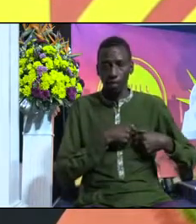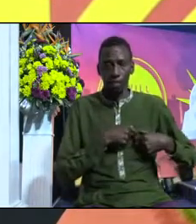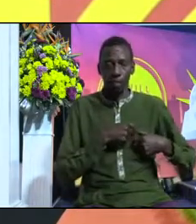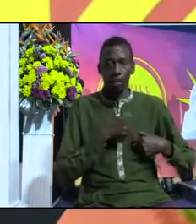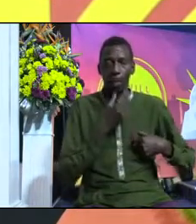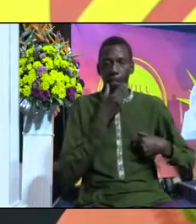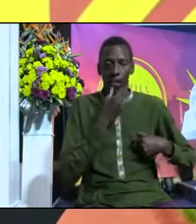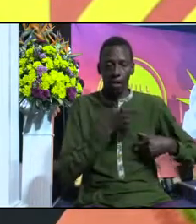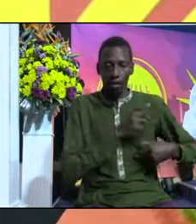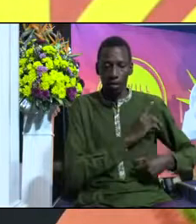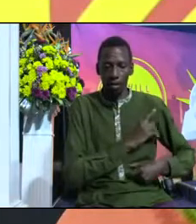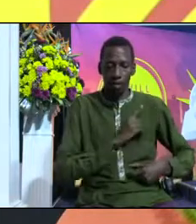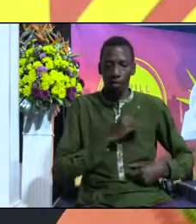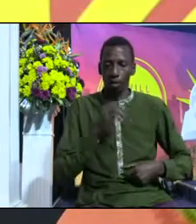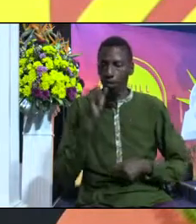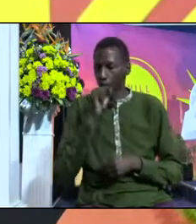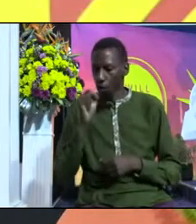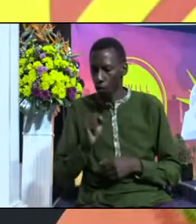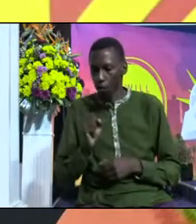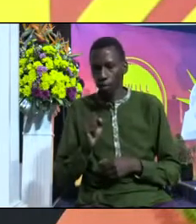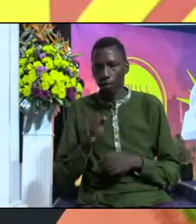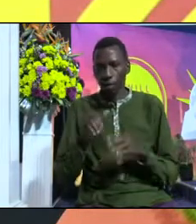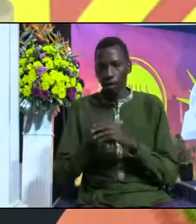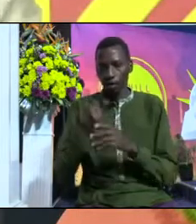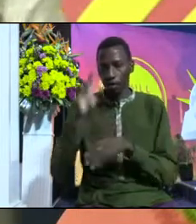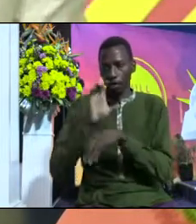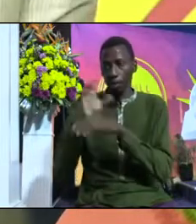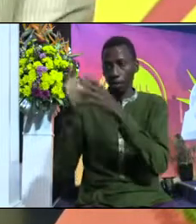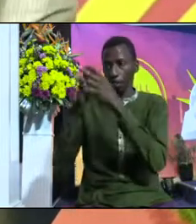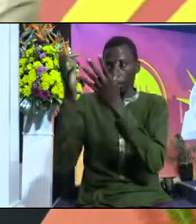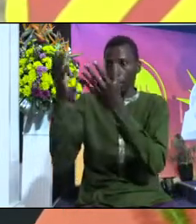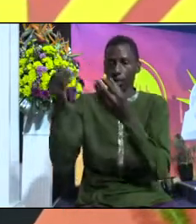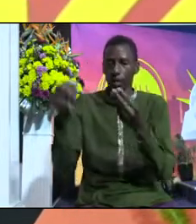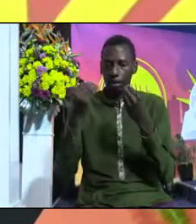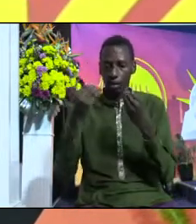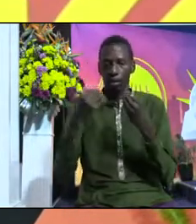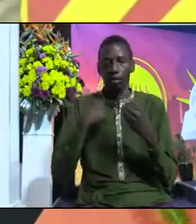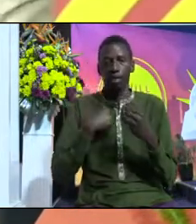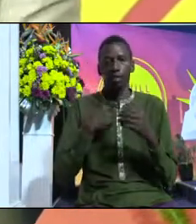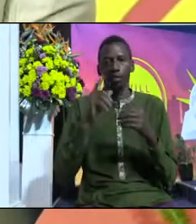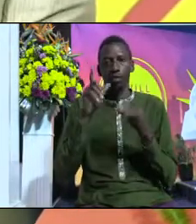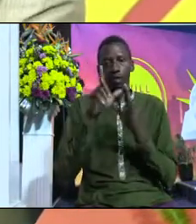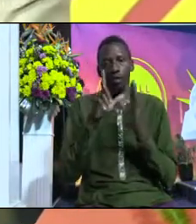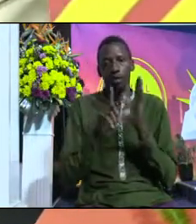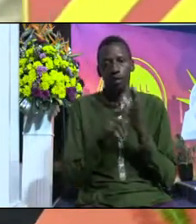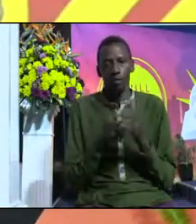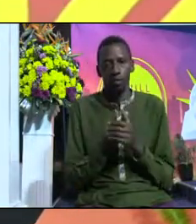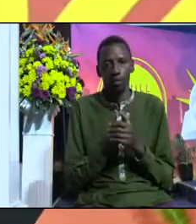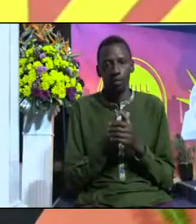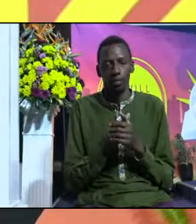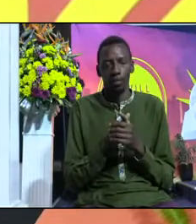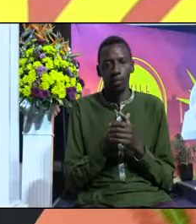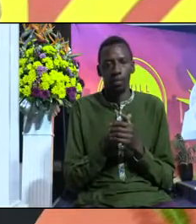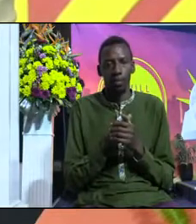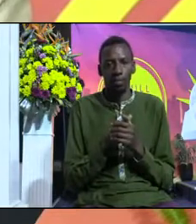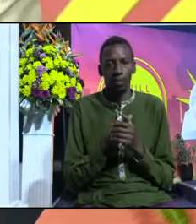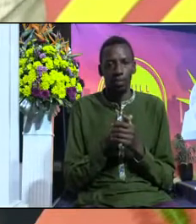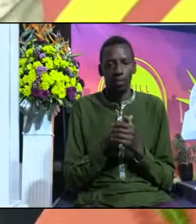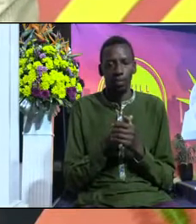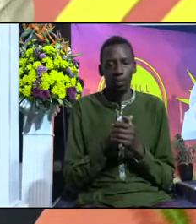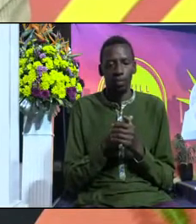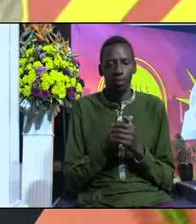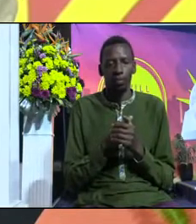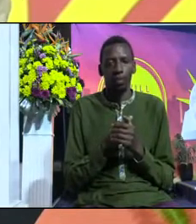States taught me a lesson that I've never forgotten. He summed this thing up about control for